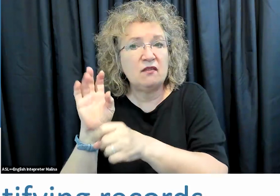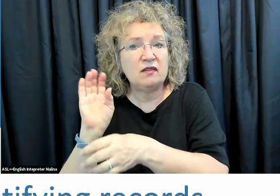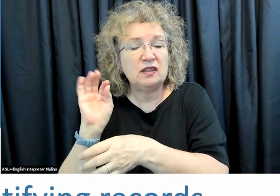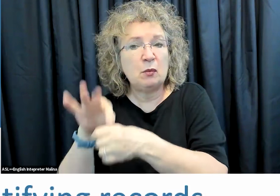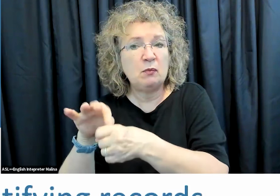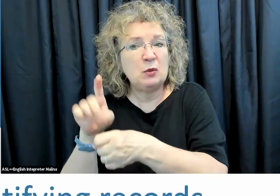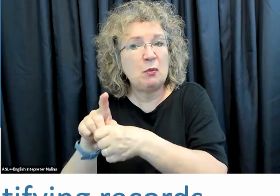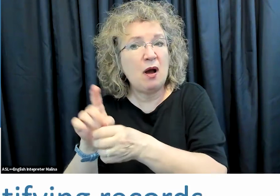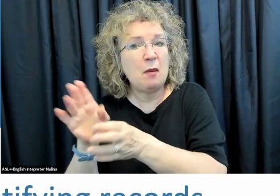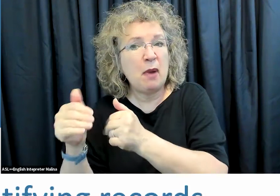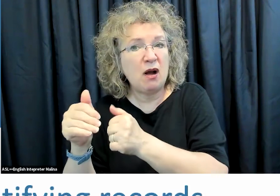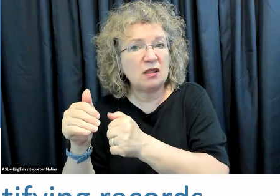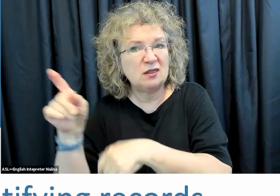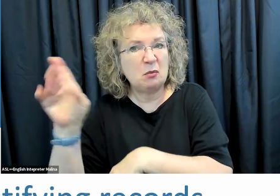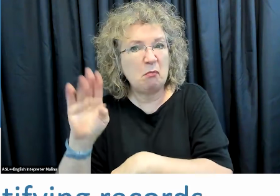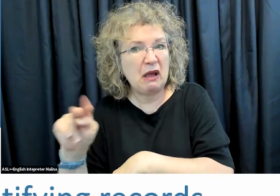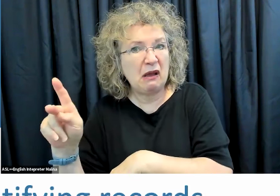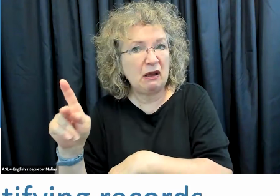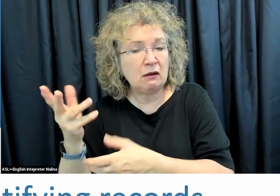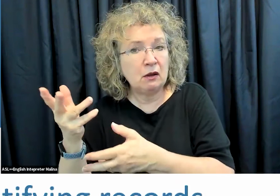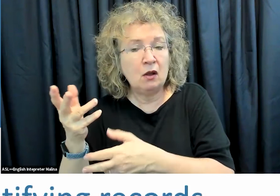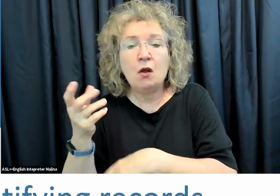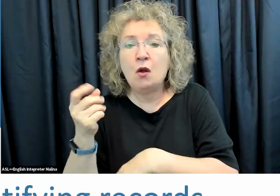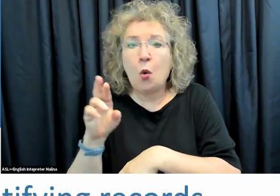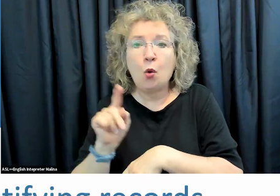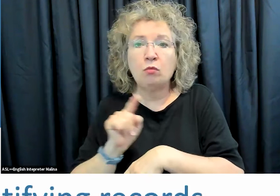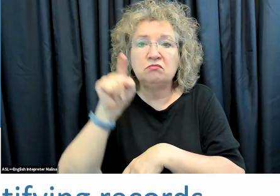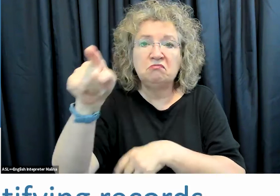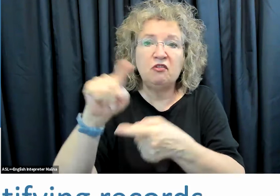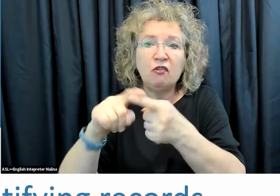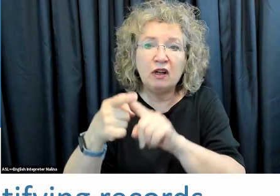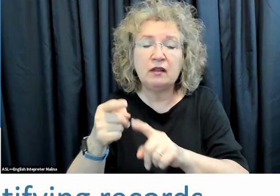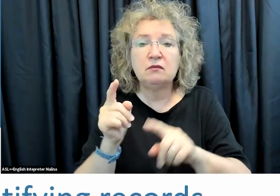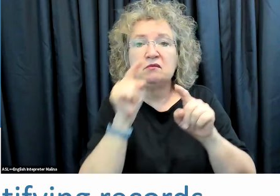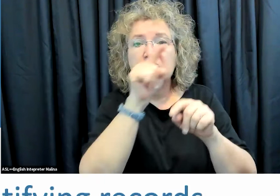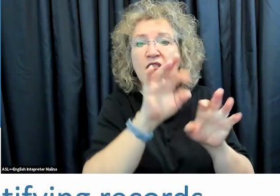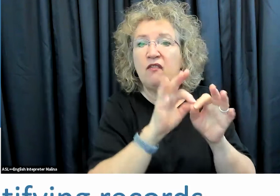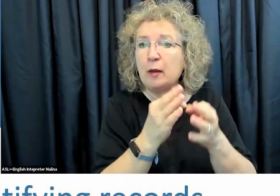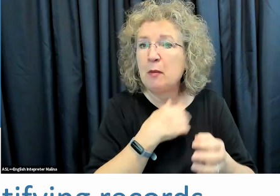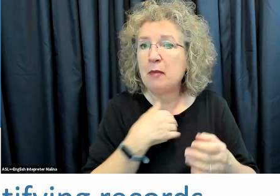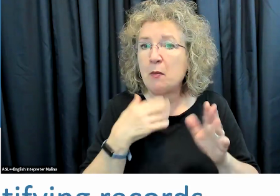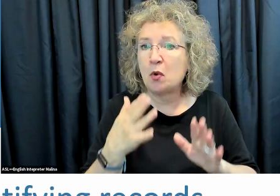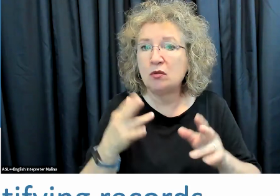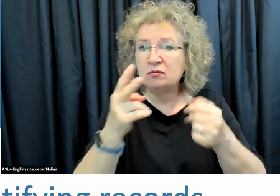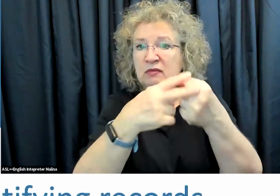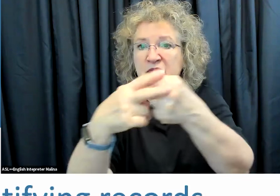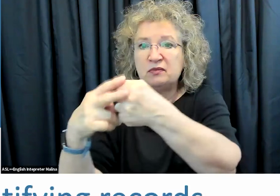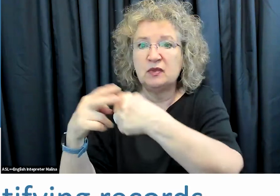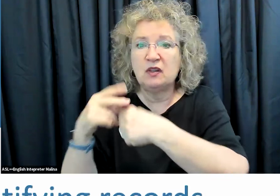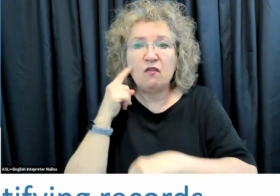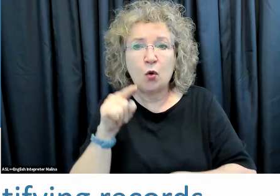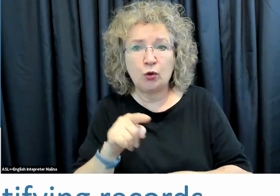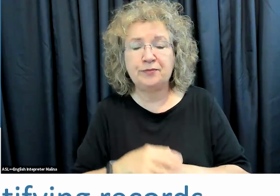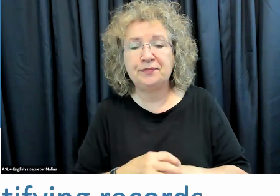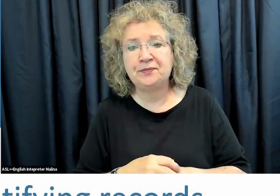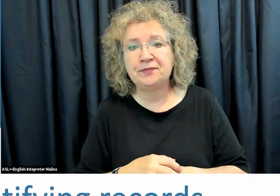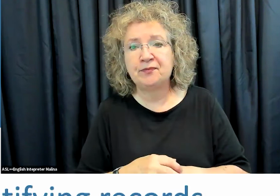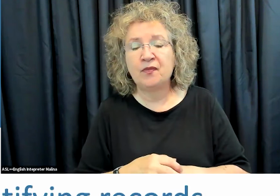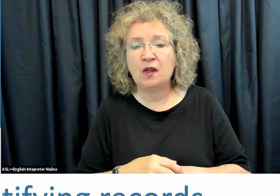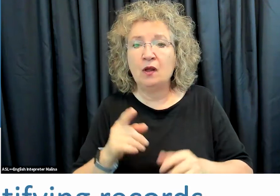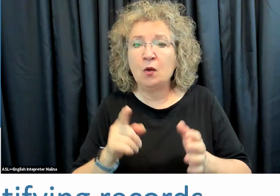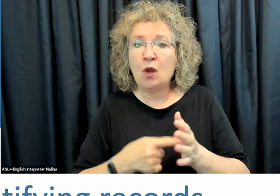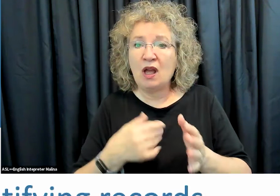box, or maybe with a friend or family member. And having this information can help us